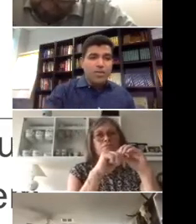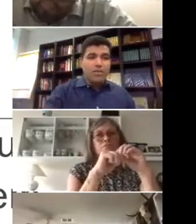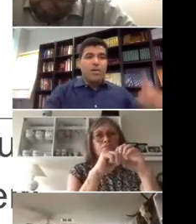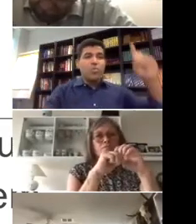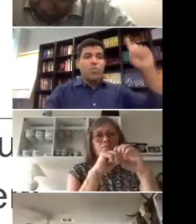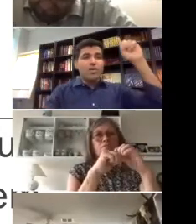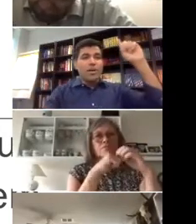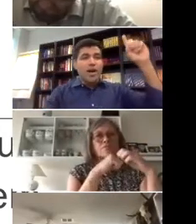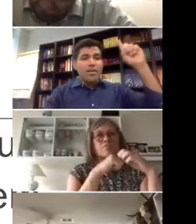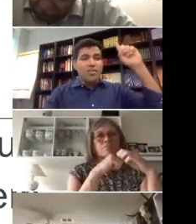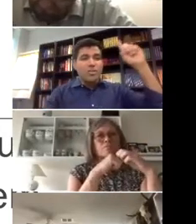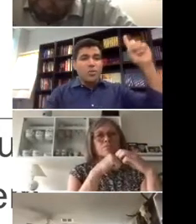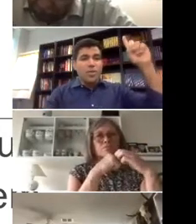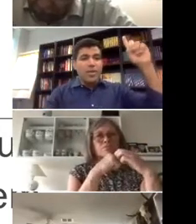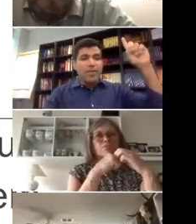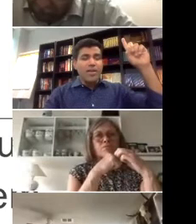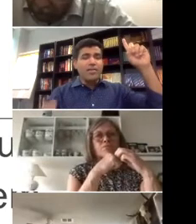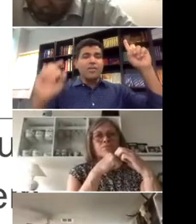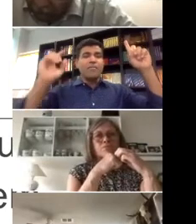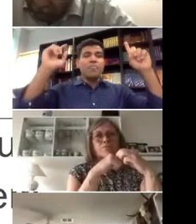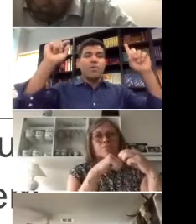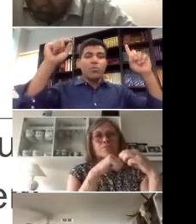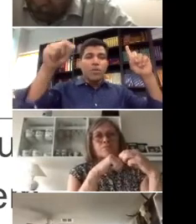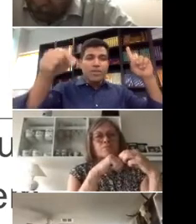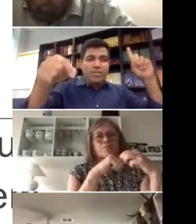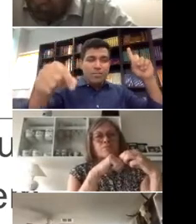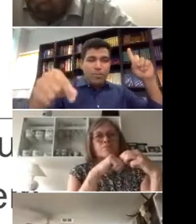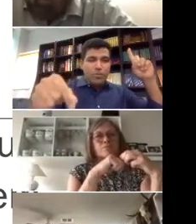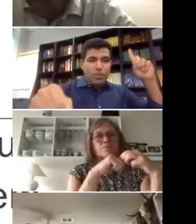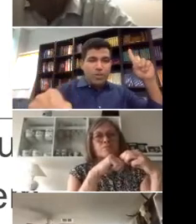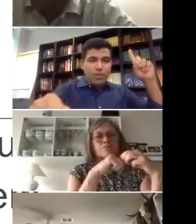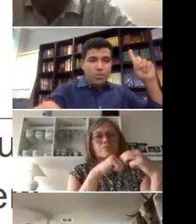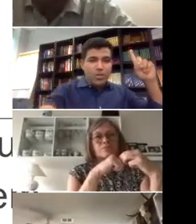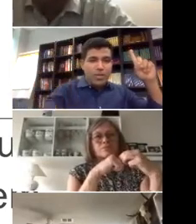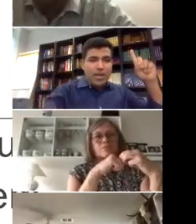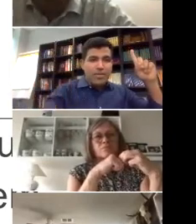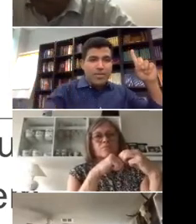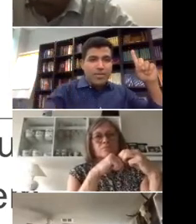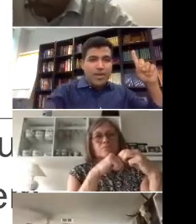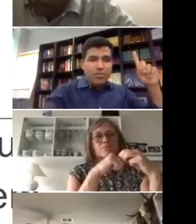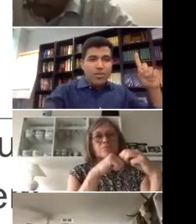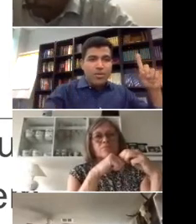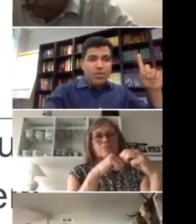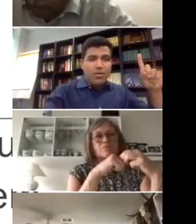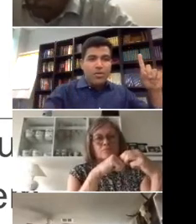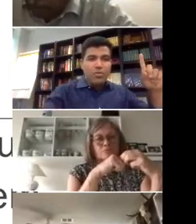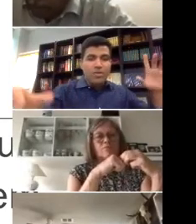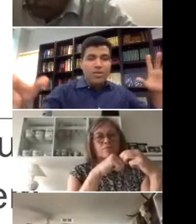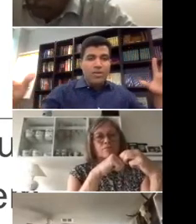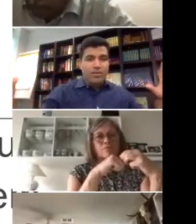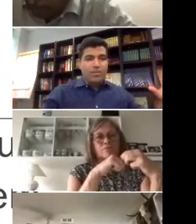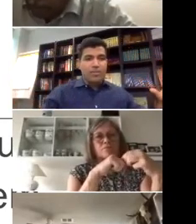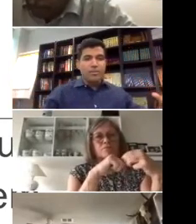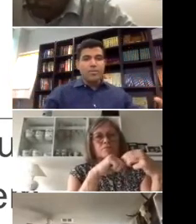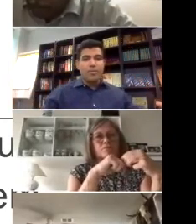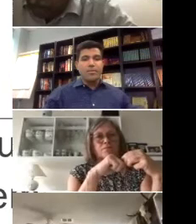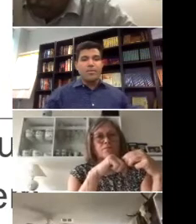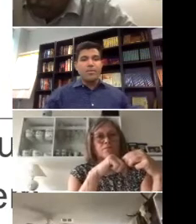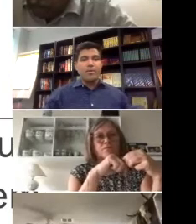on the earth. What God is doing in heaven, we're supposed to be doing that down here on the